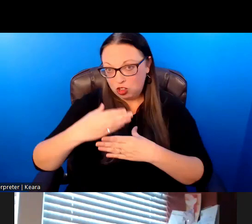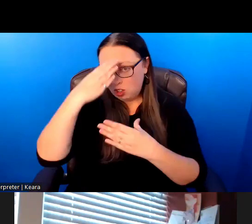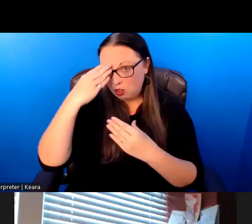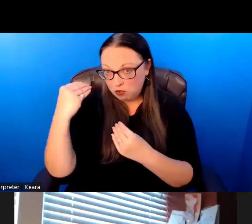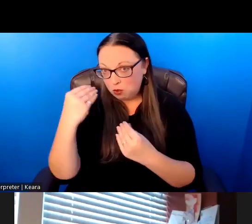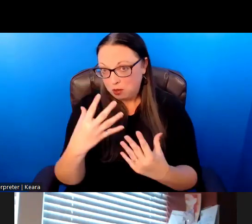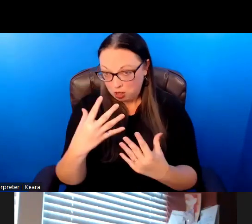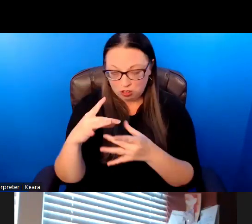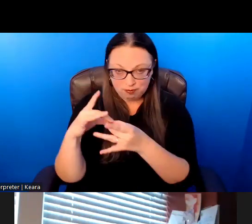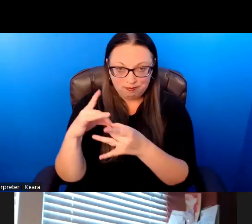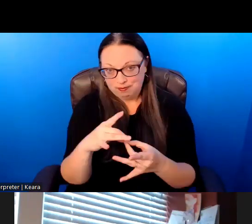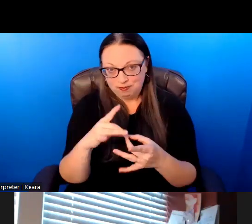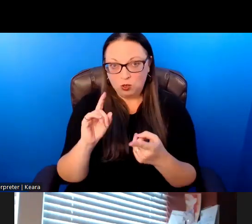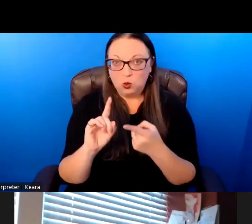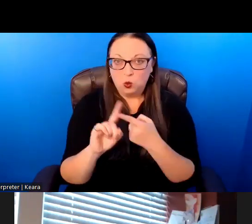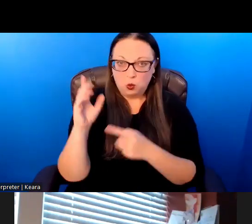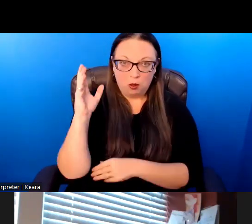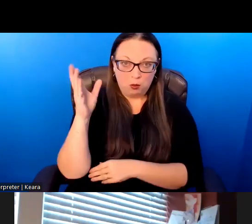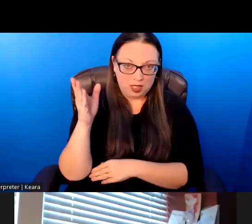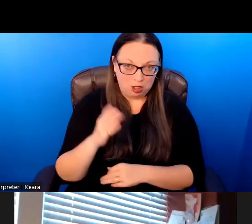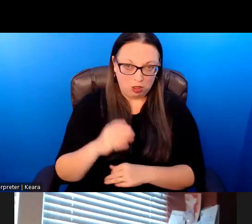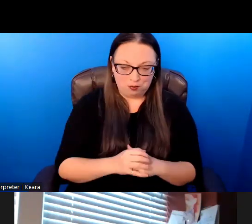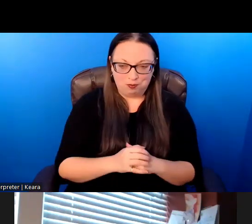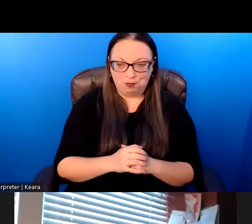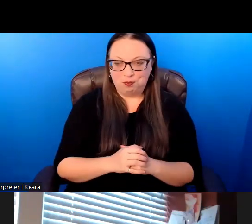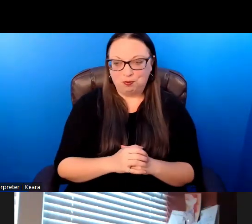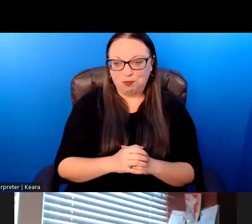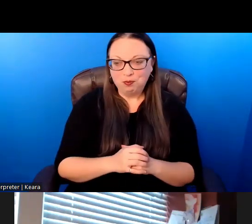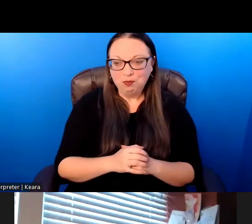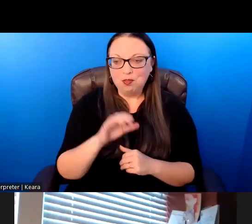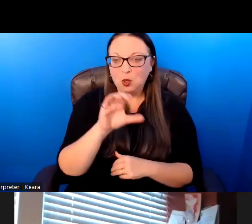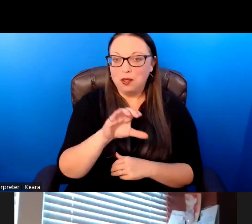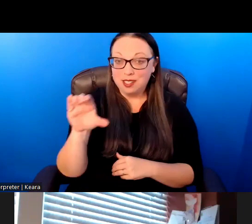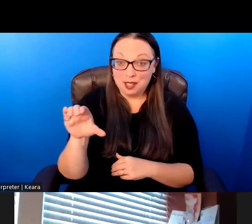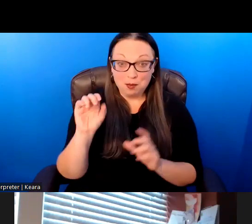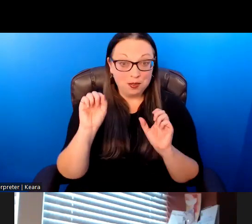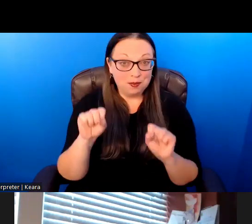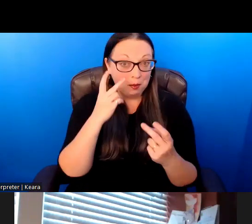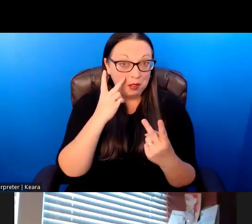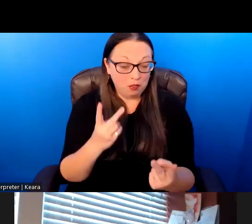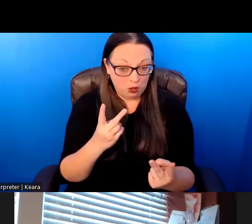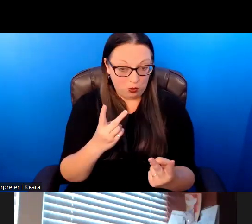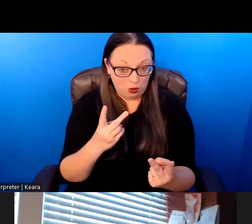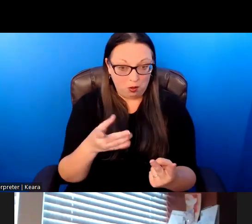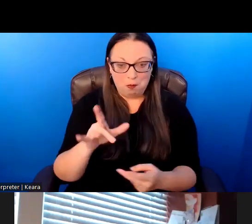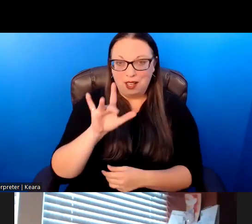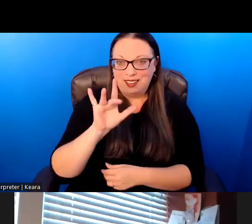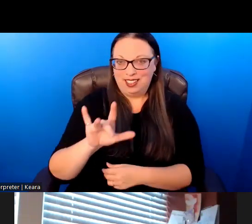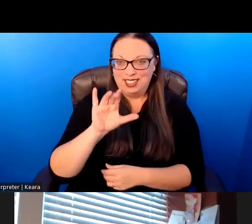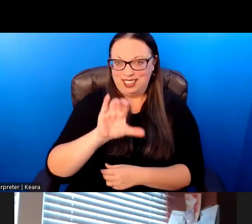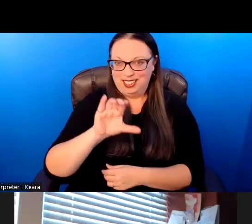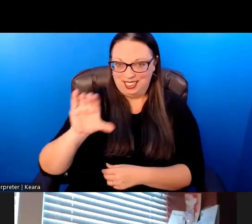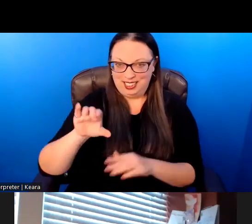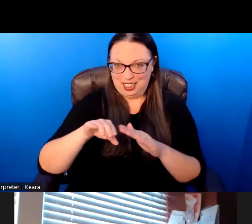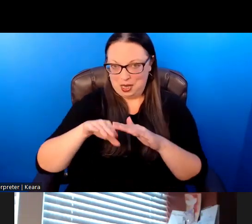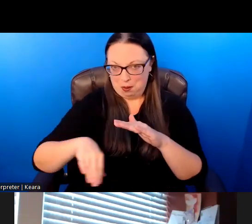pertains to the presentation. Closed captioning can be viewed by clicking the CC at